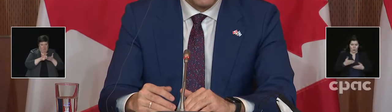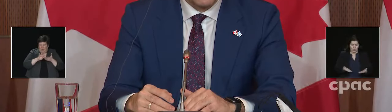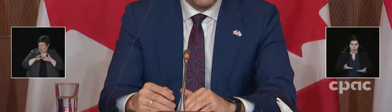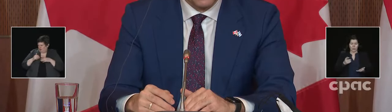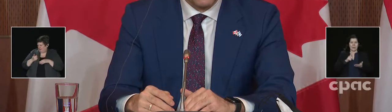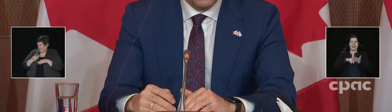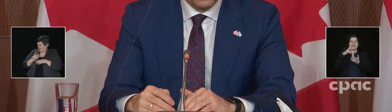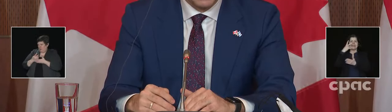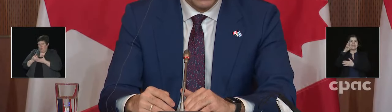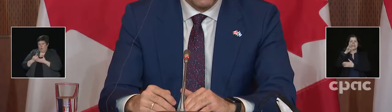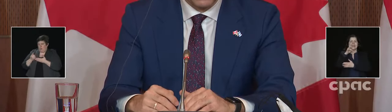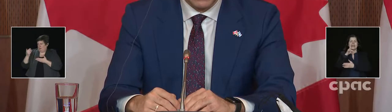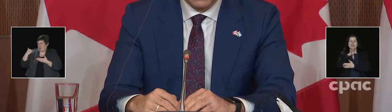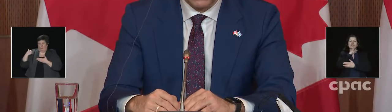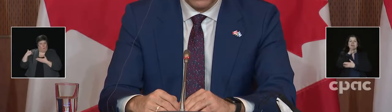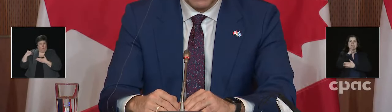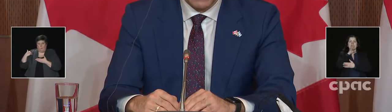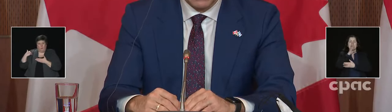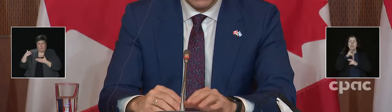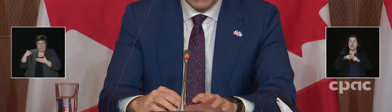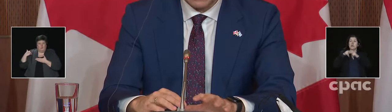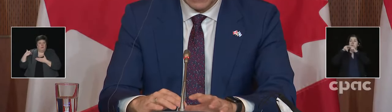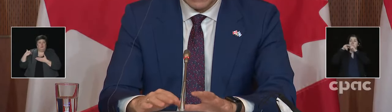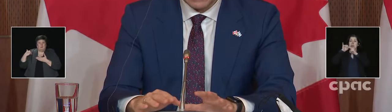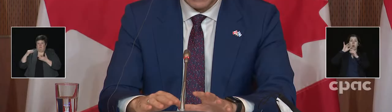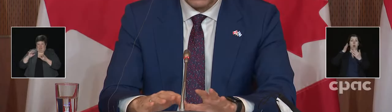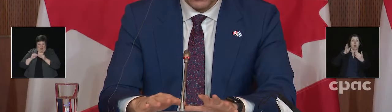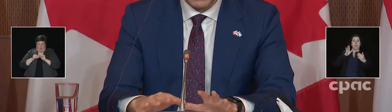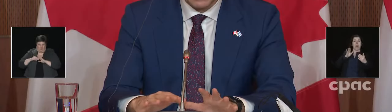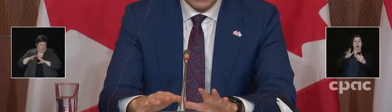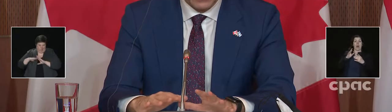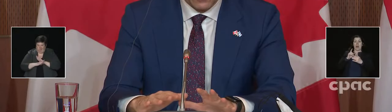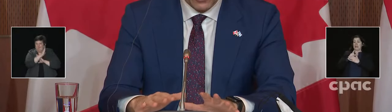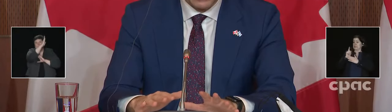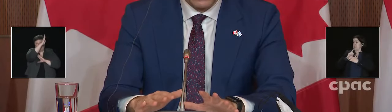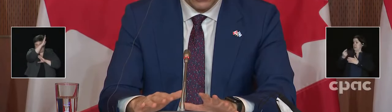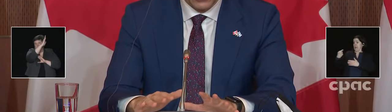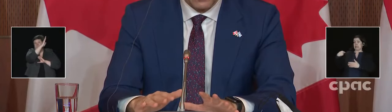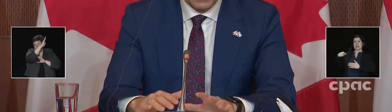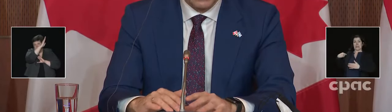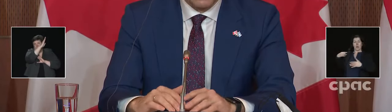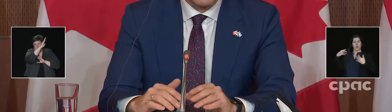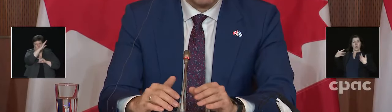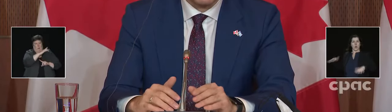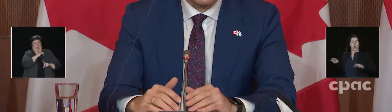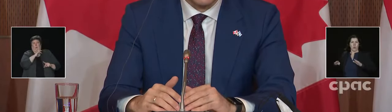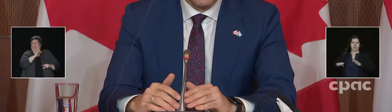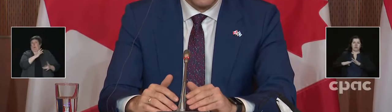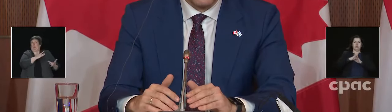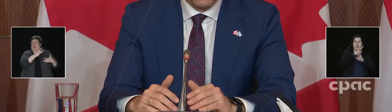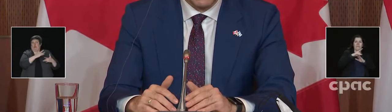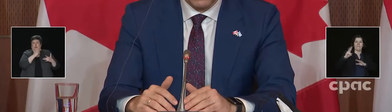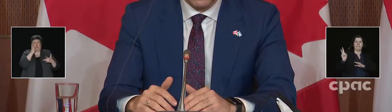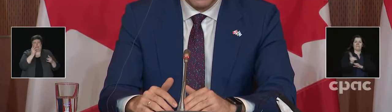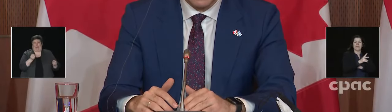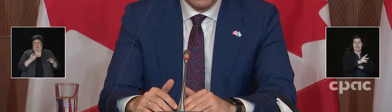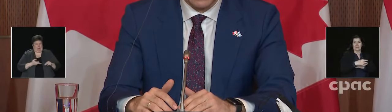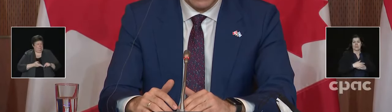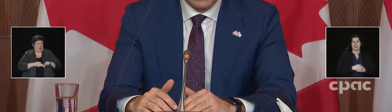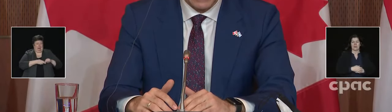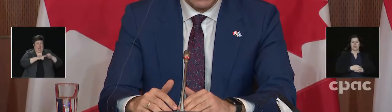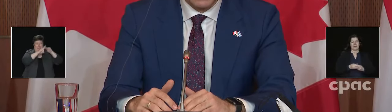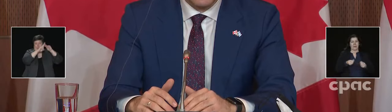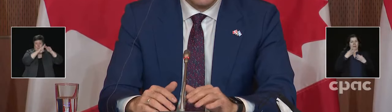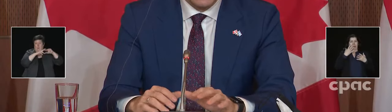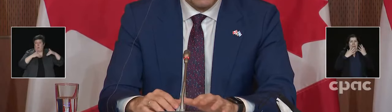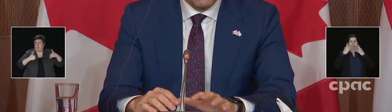ago, but just a few weeks ago, certainly. And as I said, the trend is of great concern. There is obviously a lot of Omicron